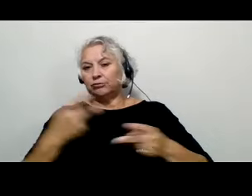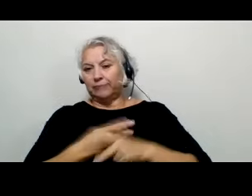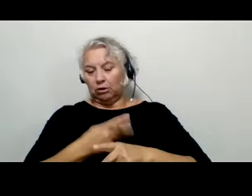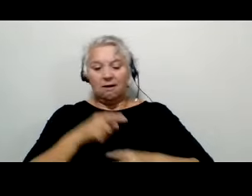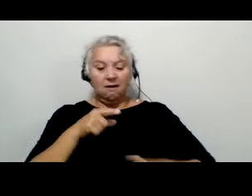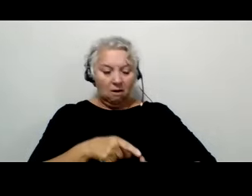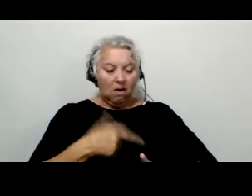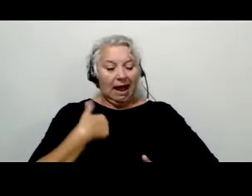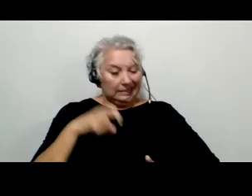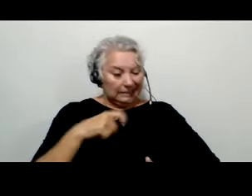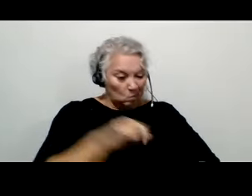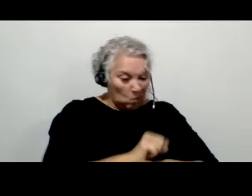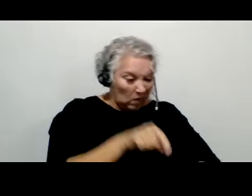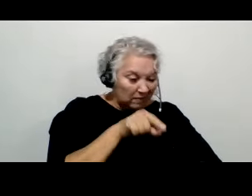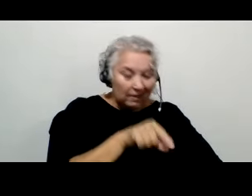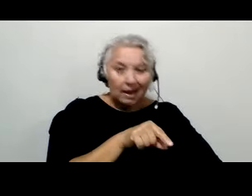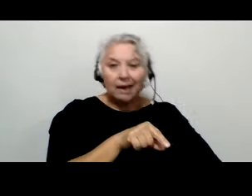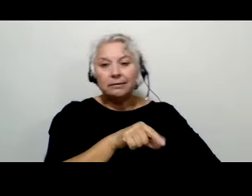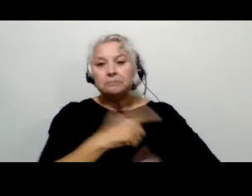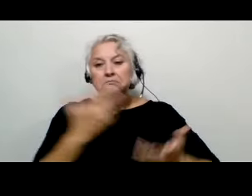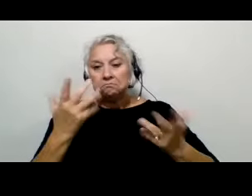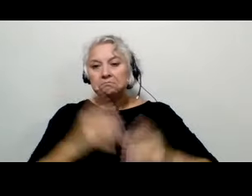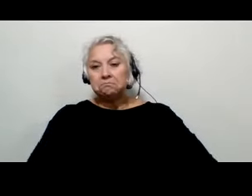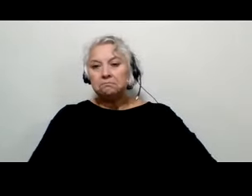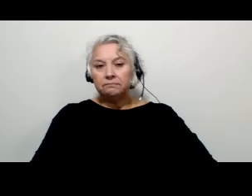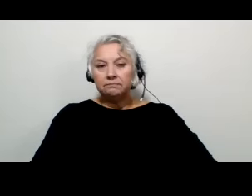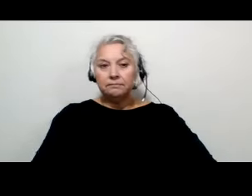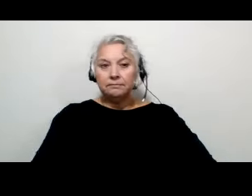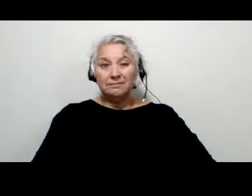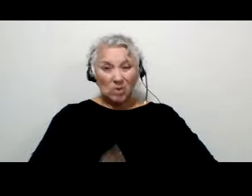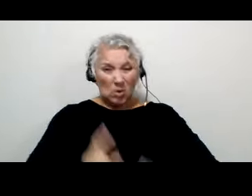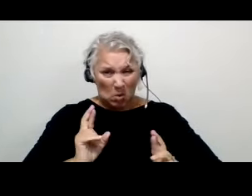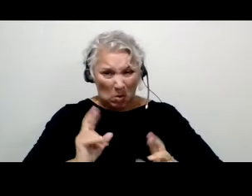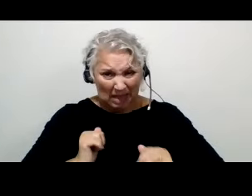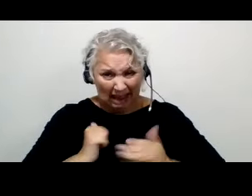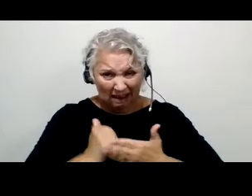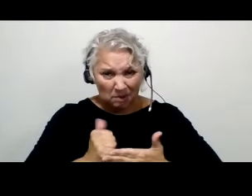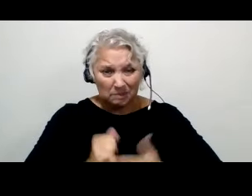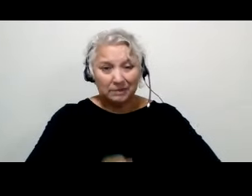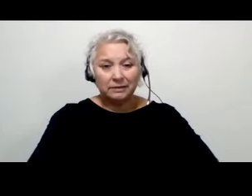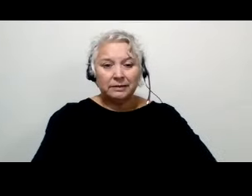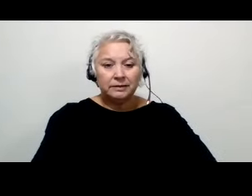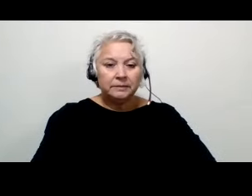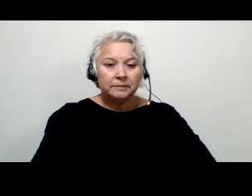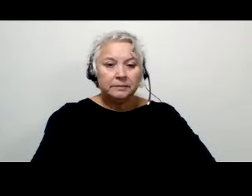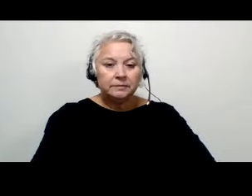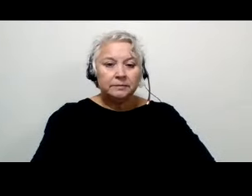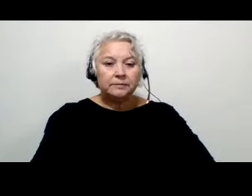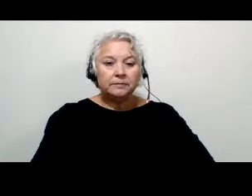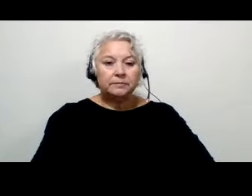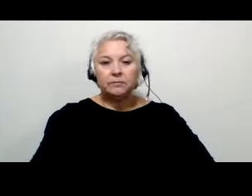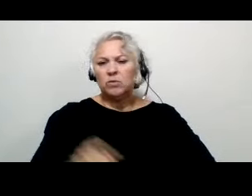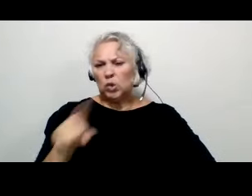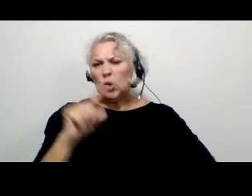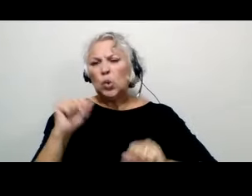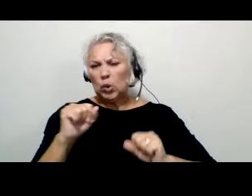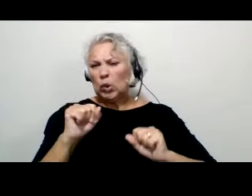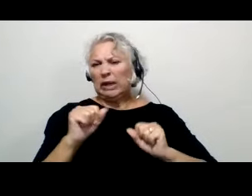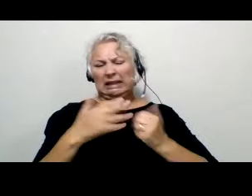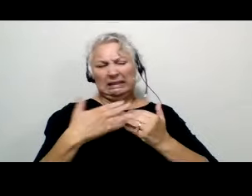I need to work on this student. So I hope that helps, but you could easily develop a